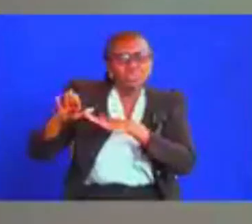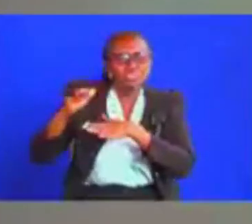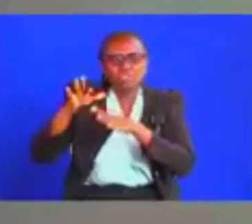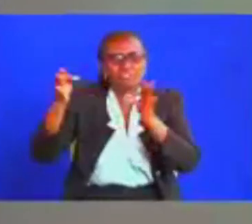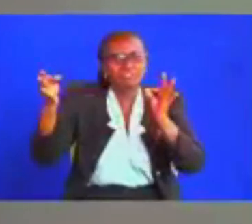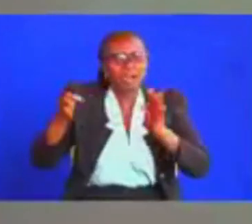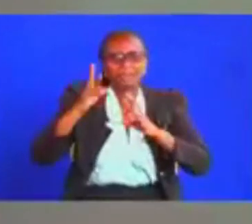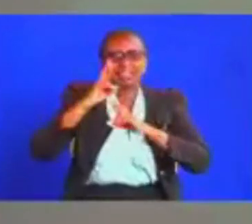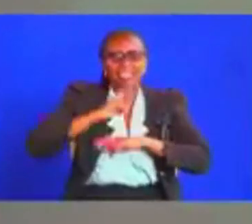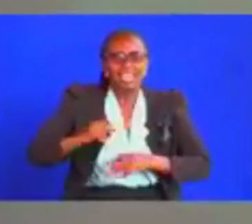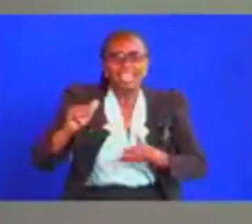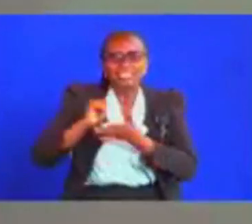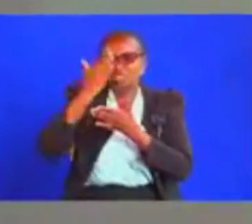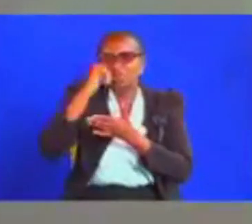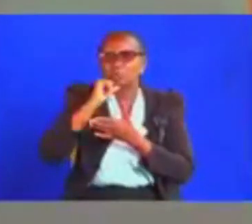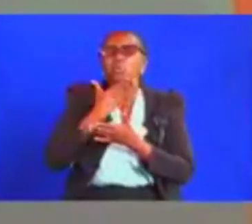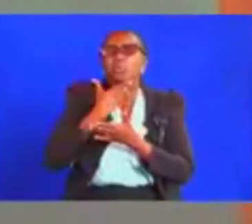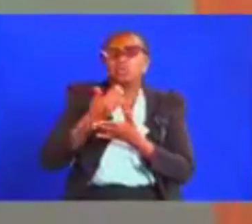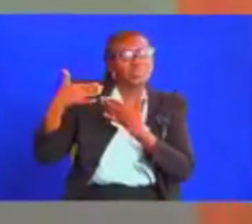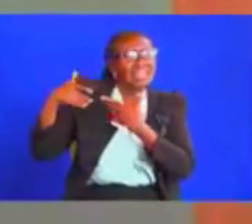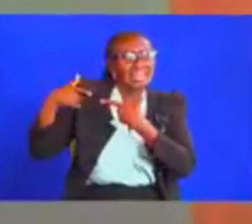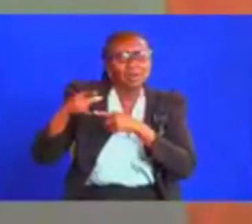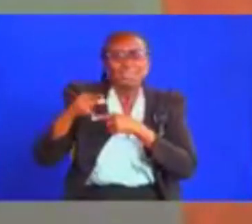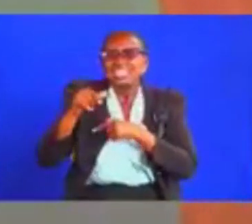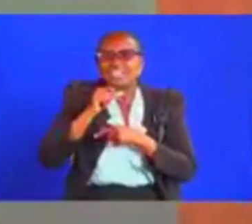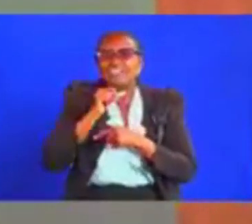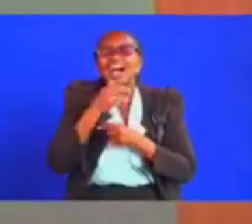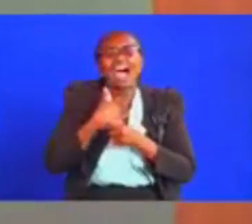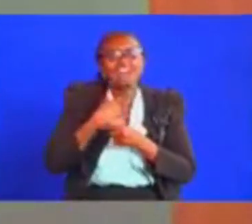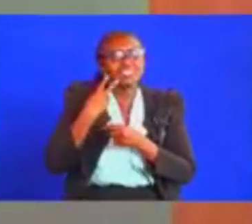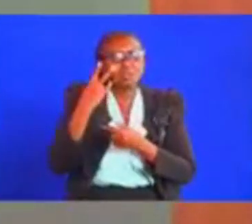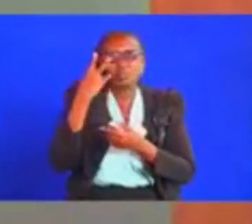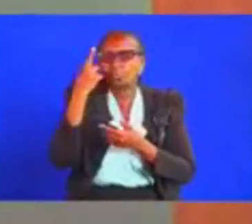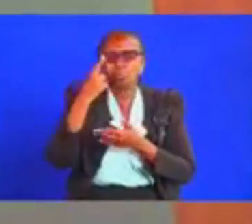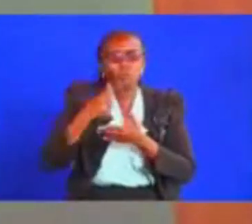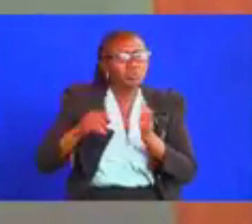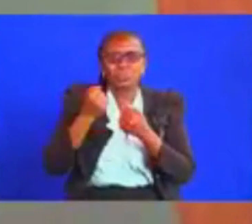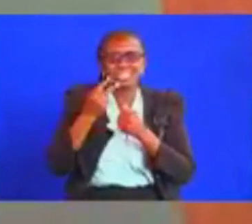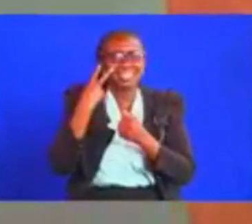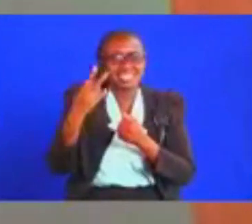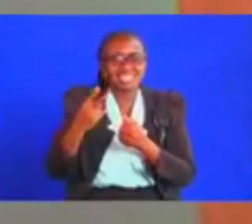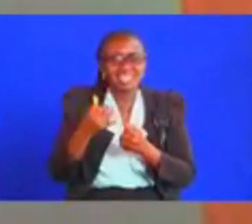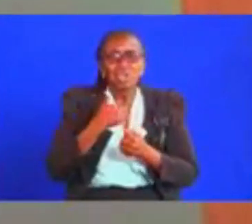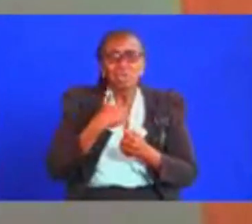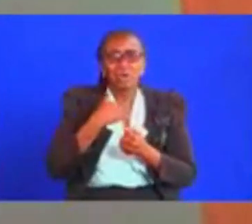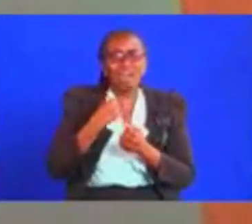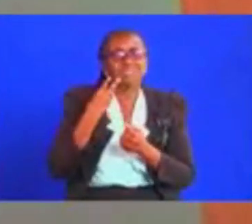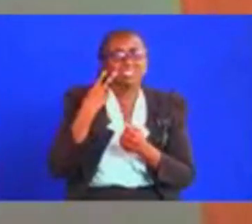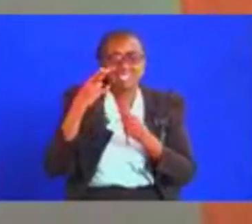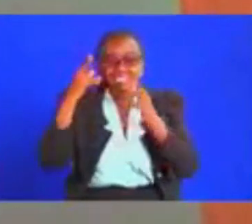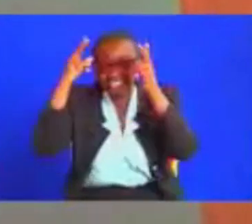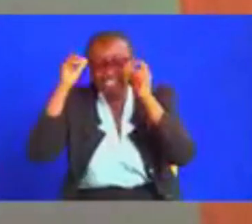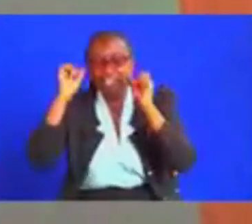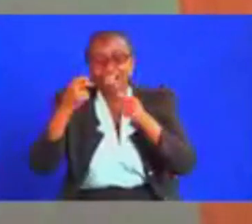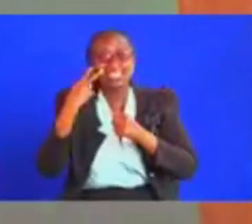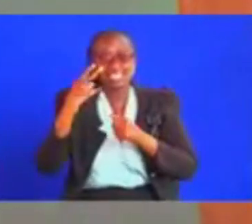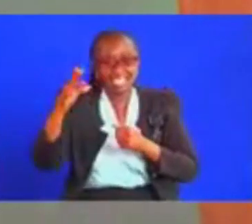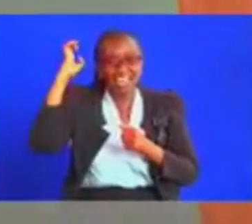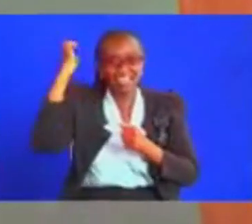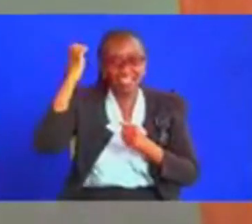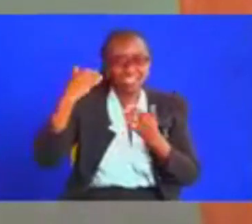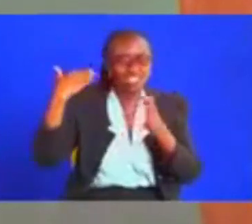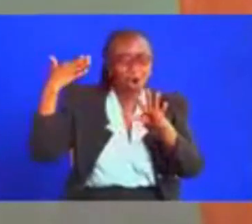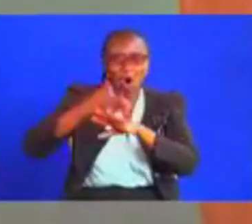not want to let your son rest. He has seen what you are not seeing. You are seeing a stubborn child, whereas the devil is seeing an evangelist over